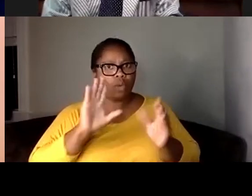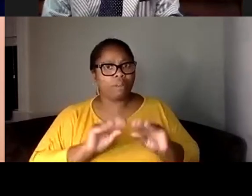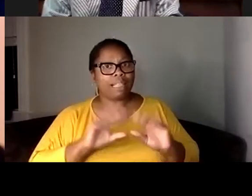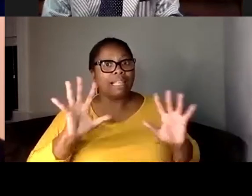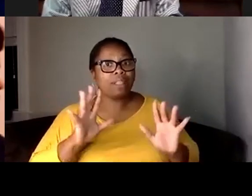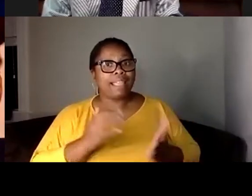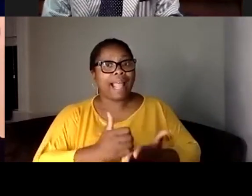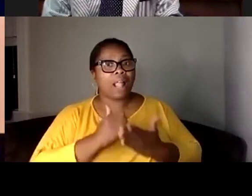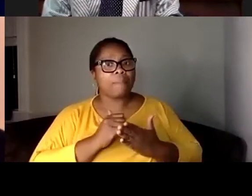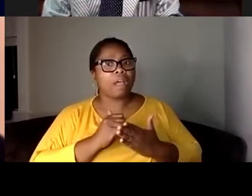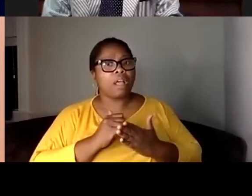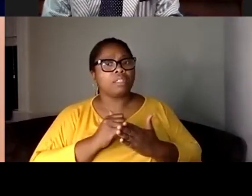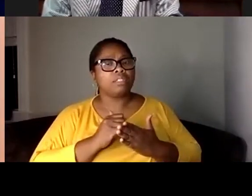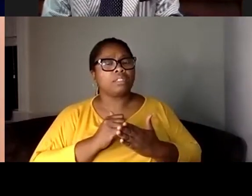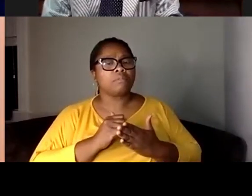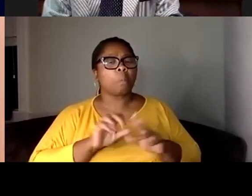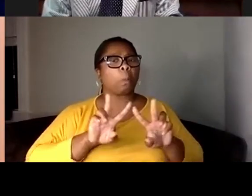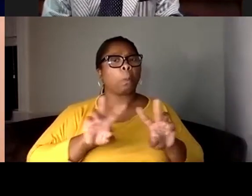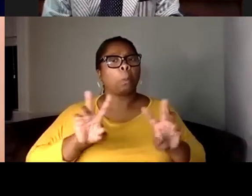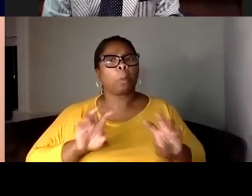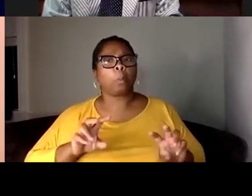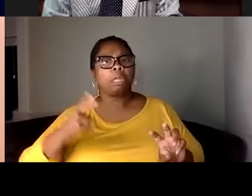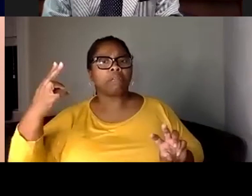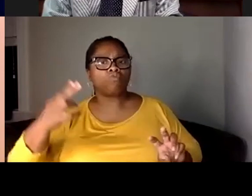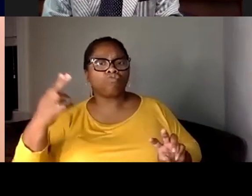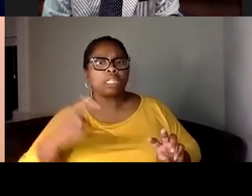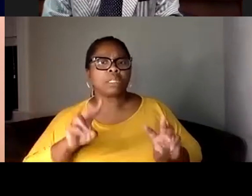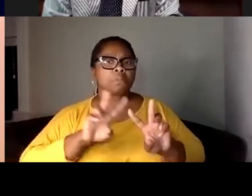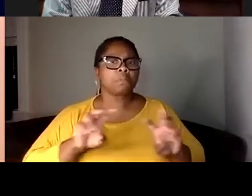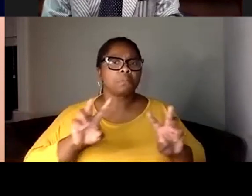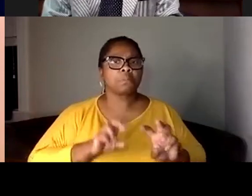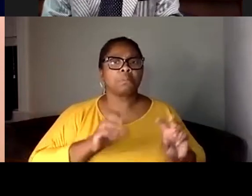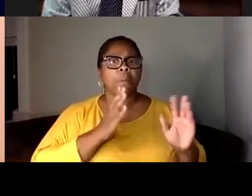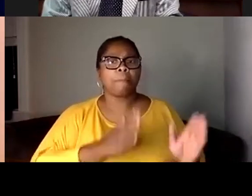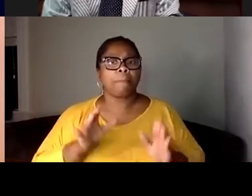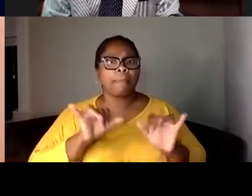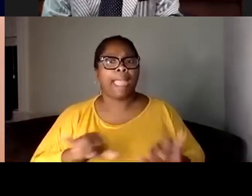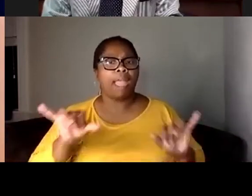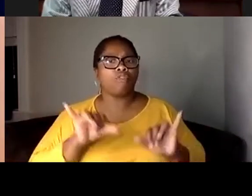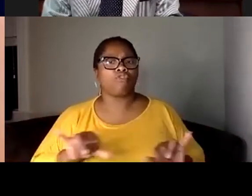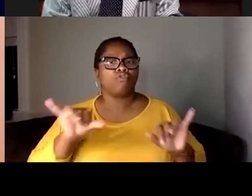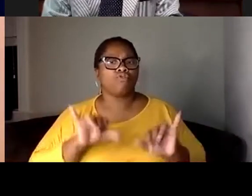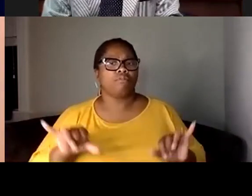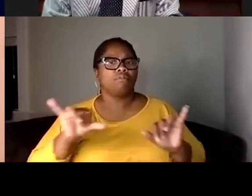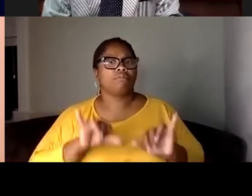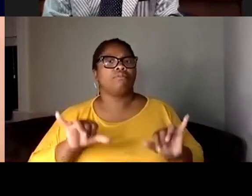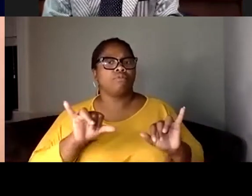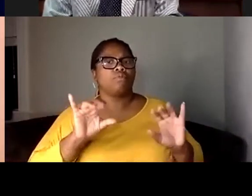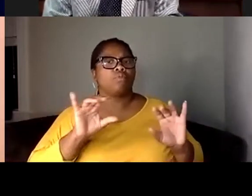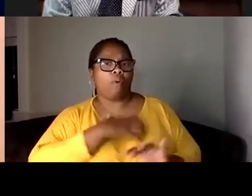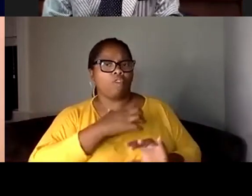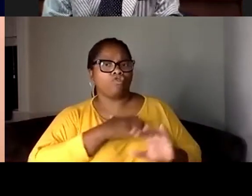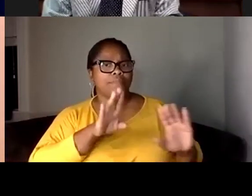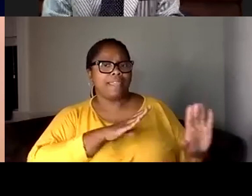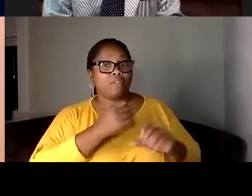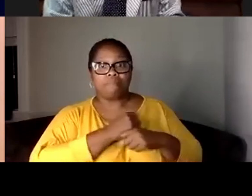examine the history, the pattern of officers' behavior, but again, make sure that they're not hired by another agency, because